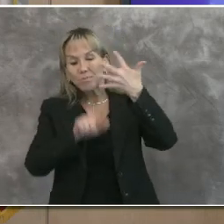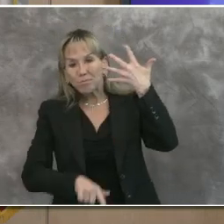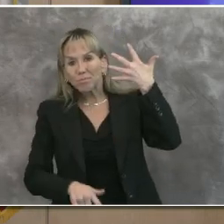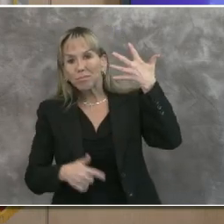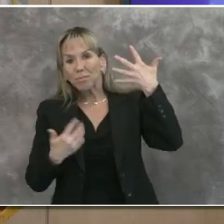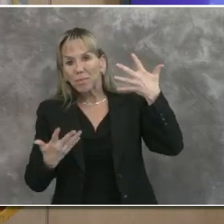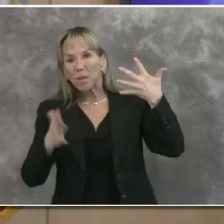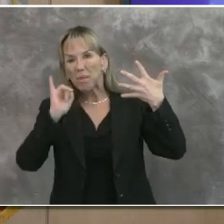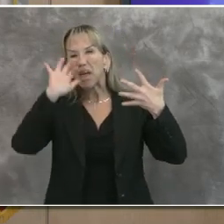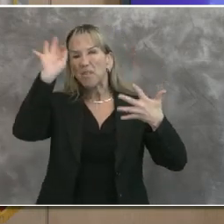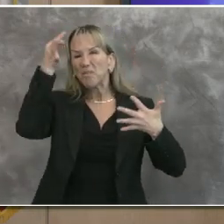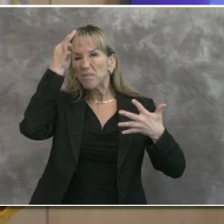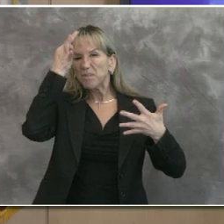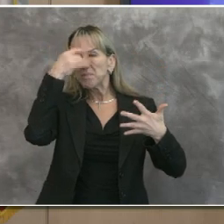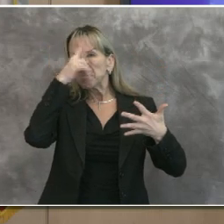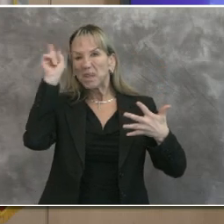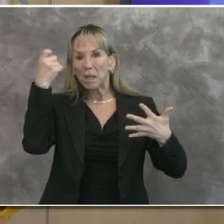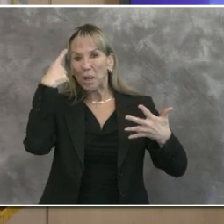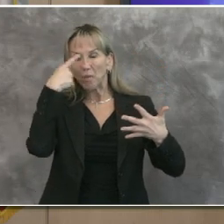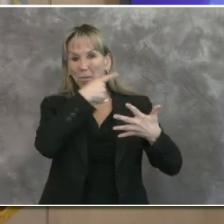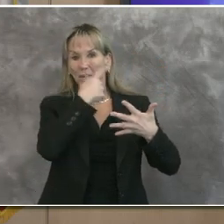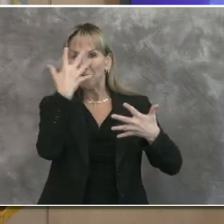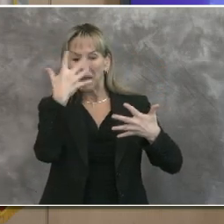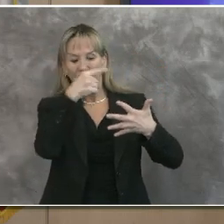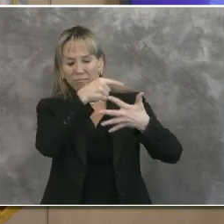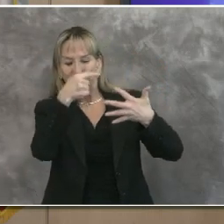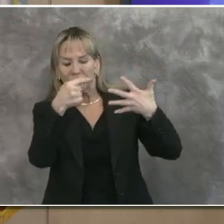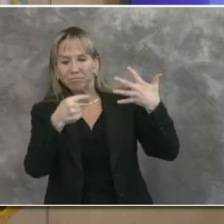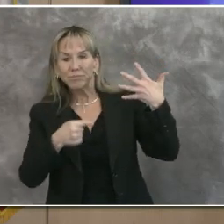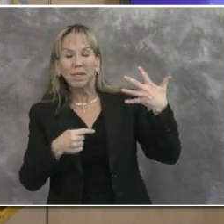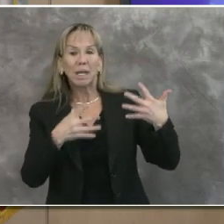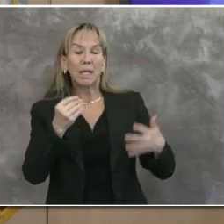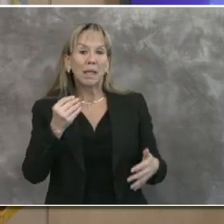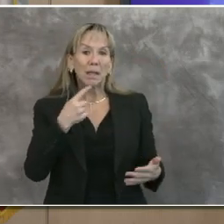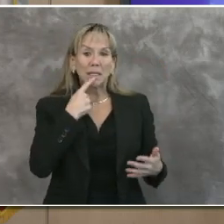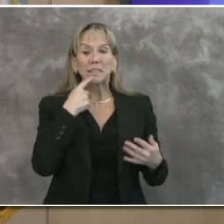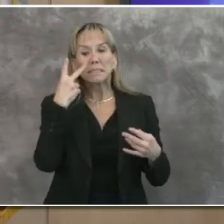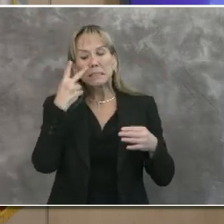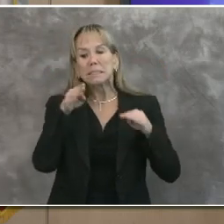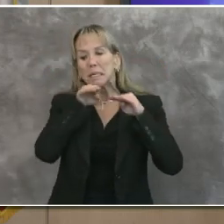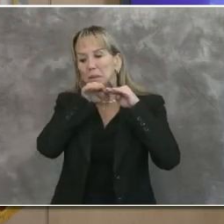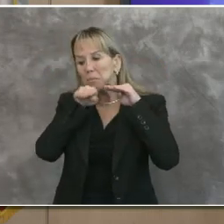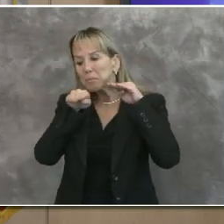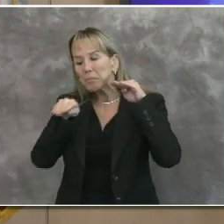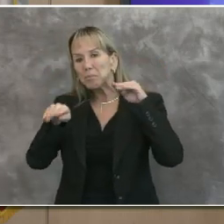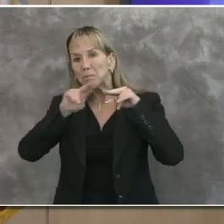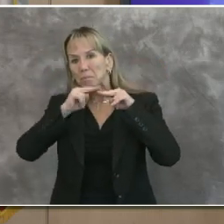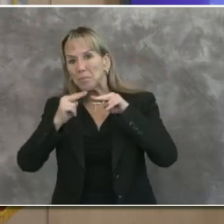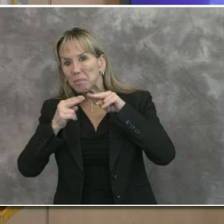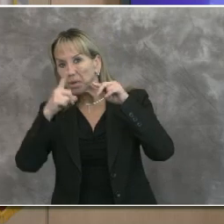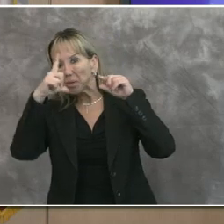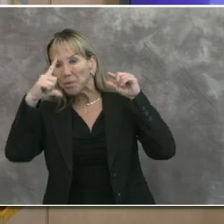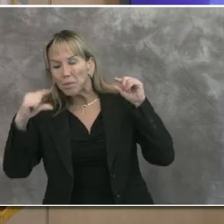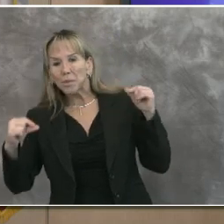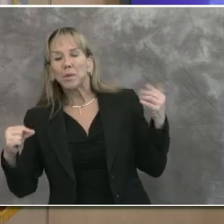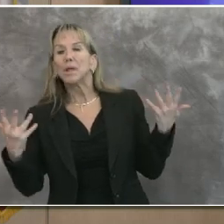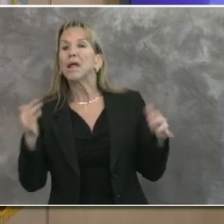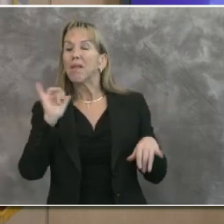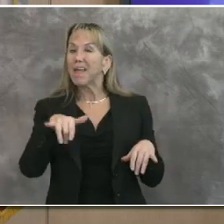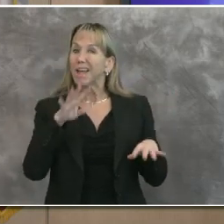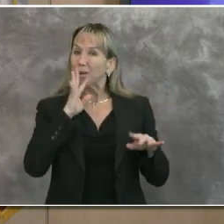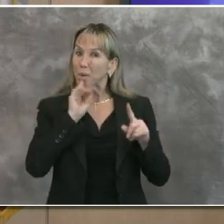out by the federal government, and those are a downward trajectory in influenza,